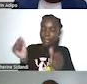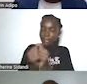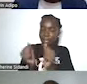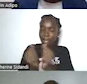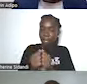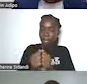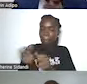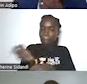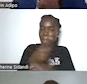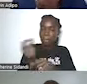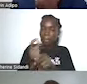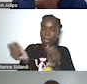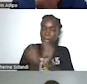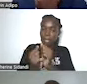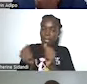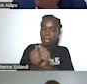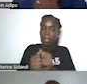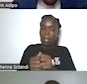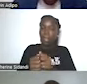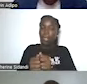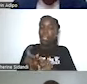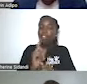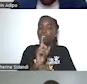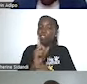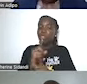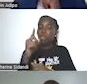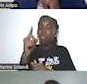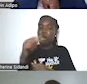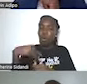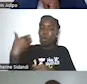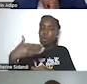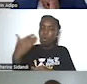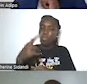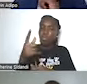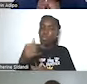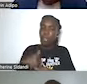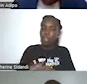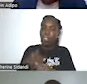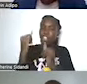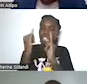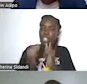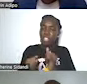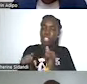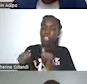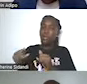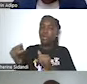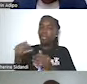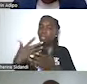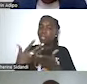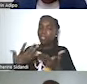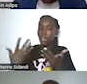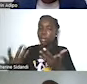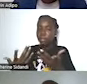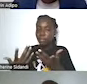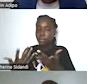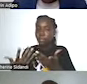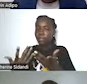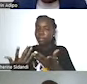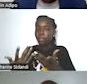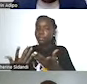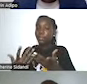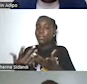time, you'll have a new team. Yeah, that's how it will go every year, losing